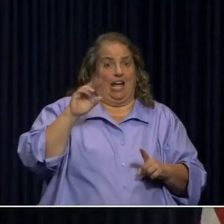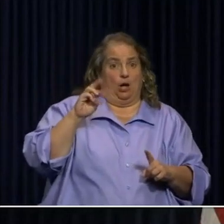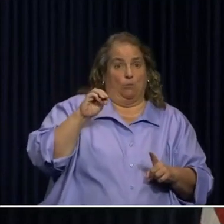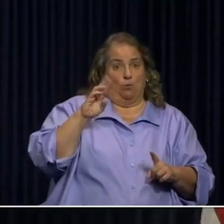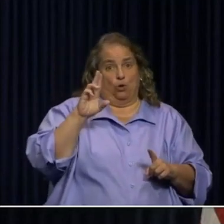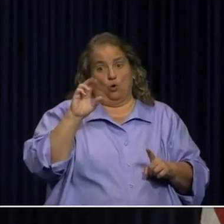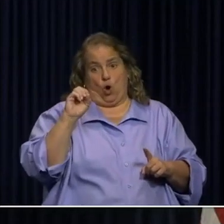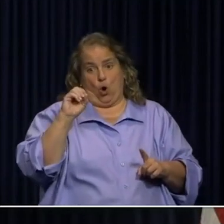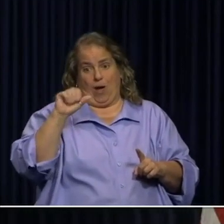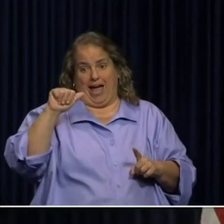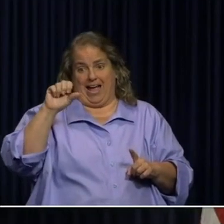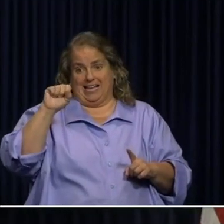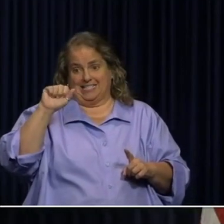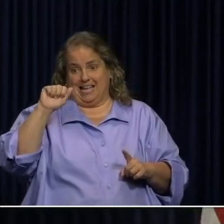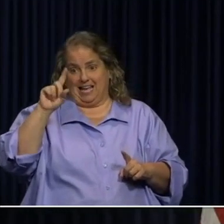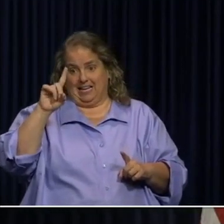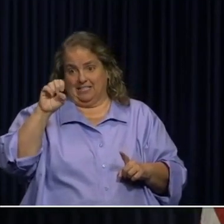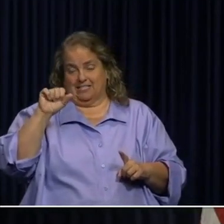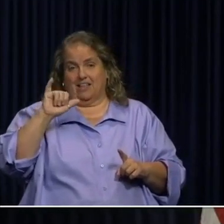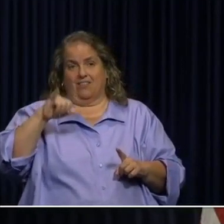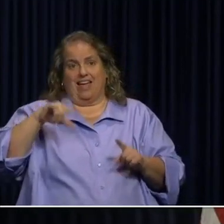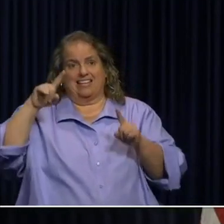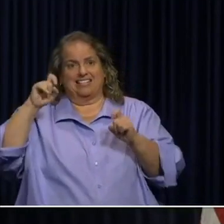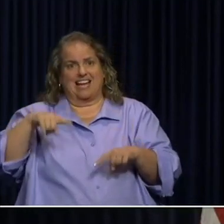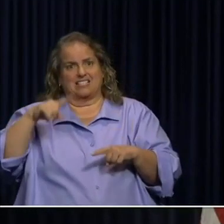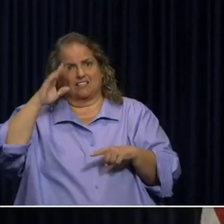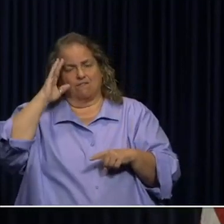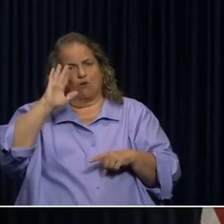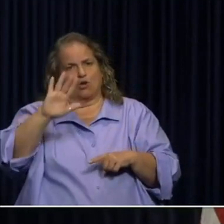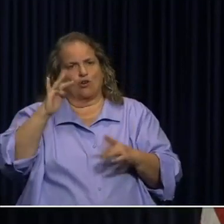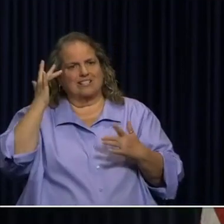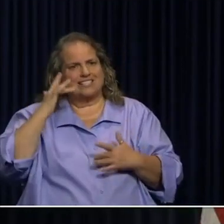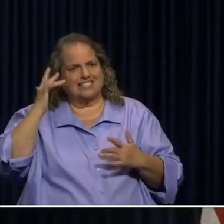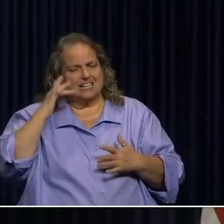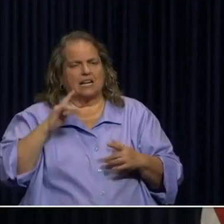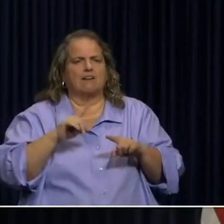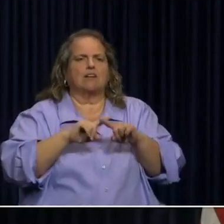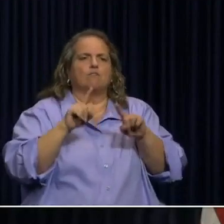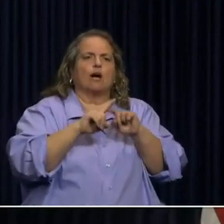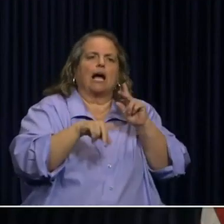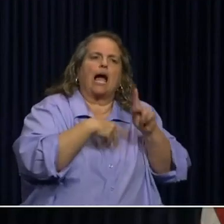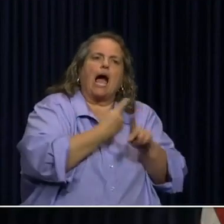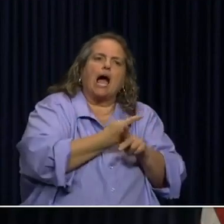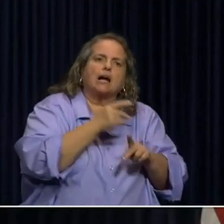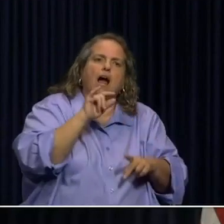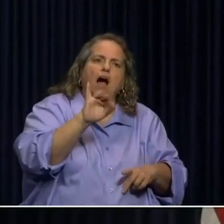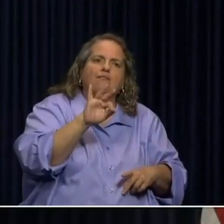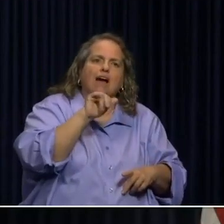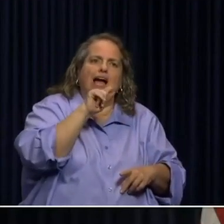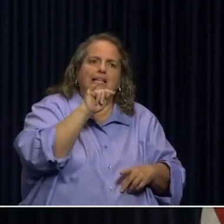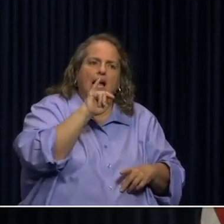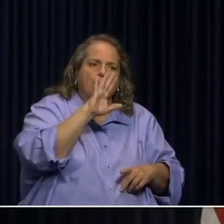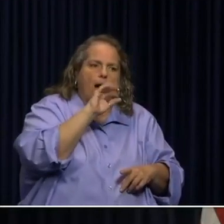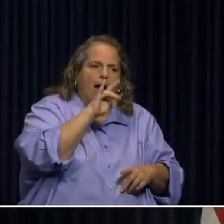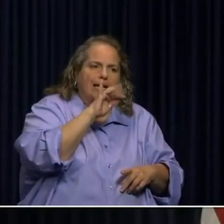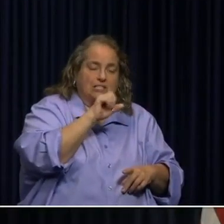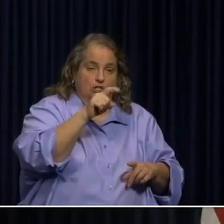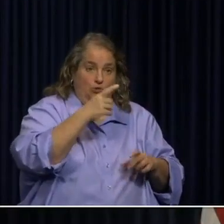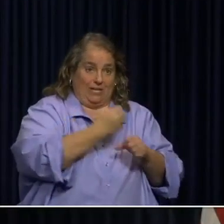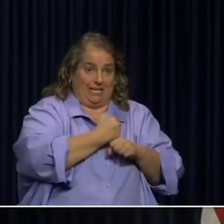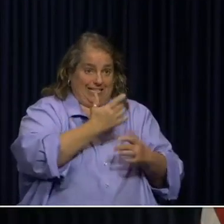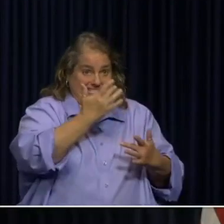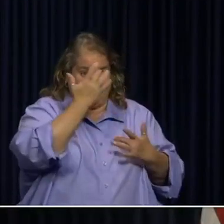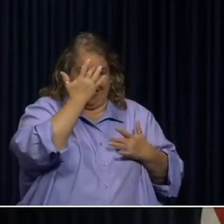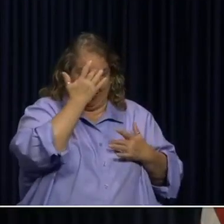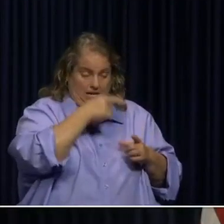test for your immune response to the disease. And there's different kind of antibodies. There's ones you make right when you get infected, and there's ones you make that